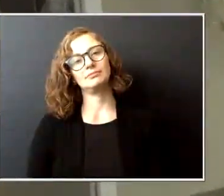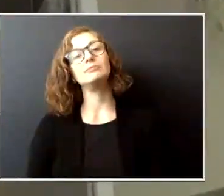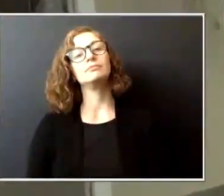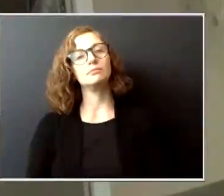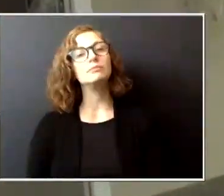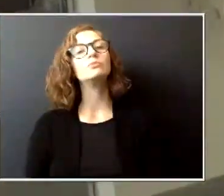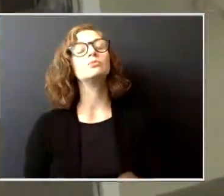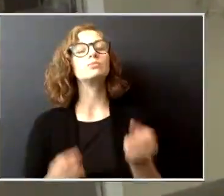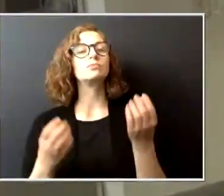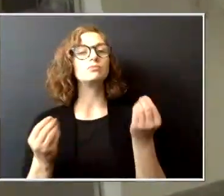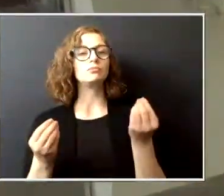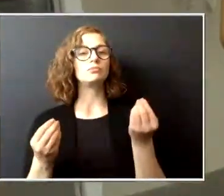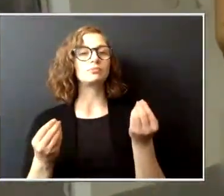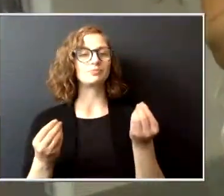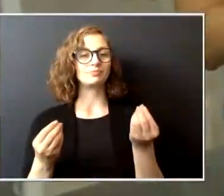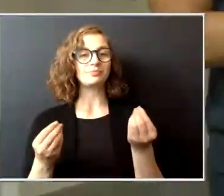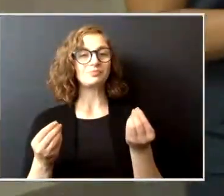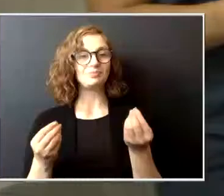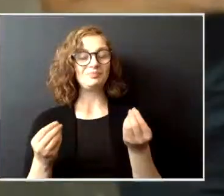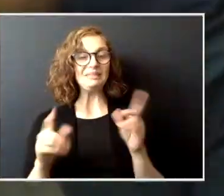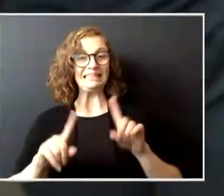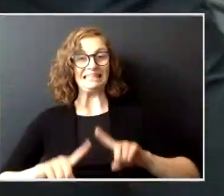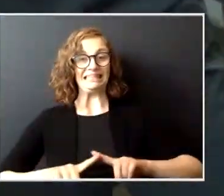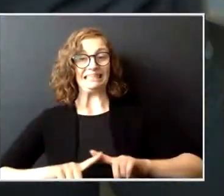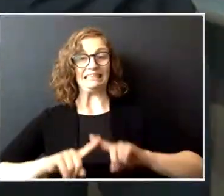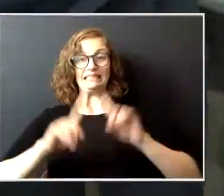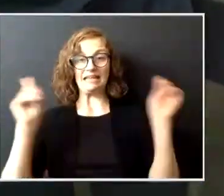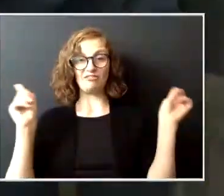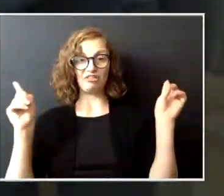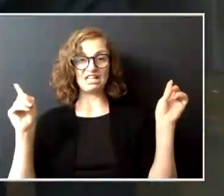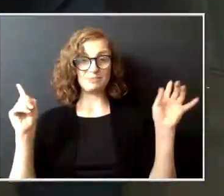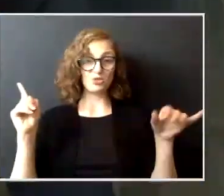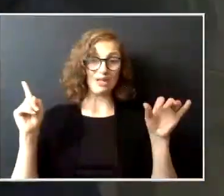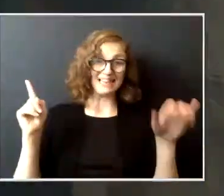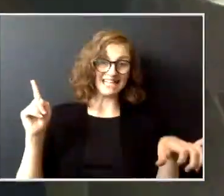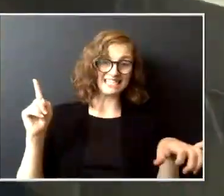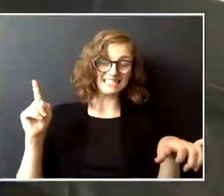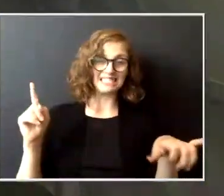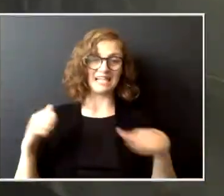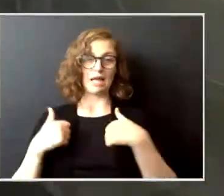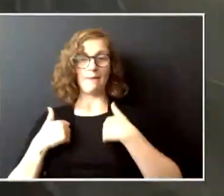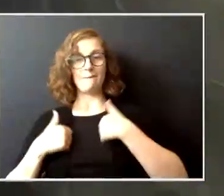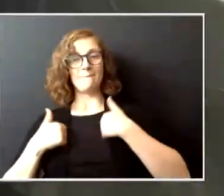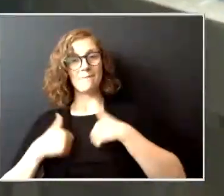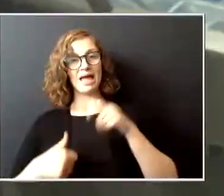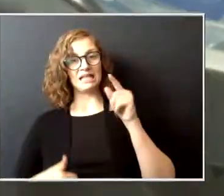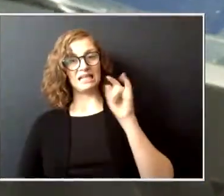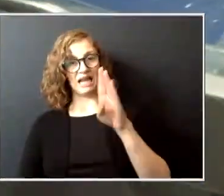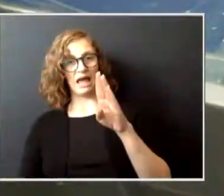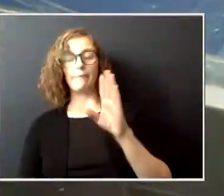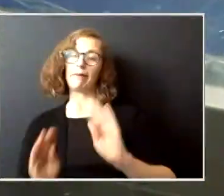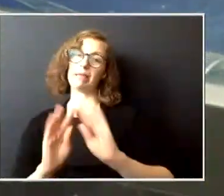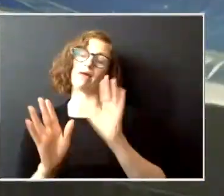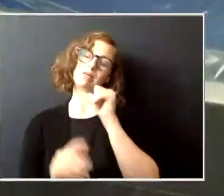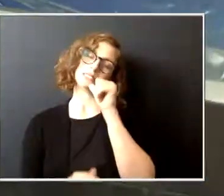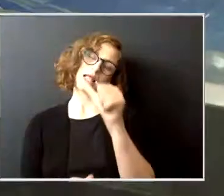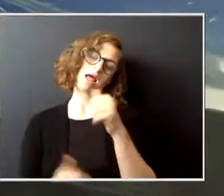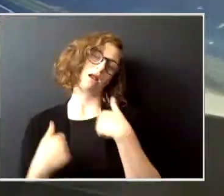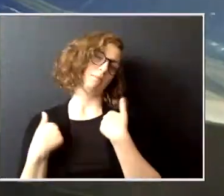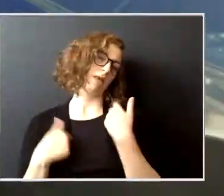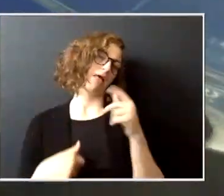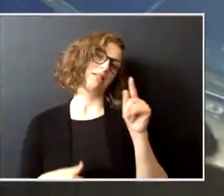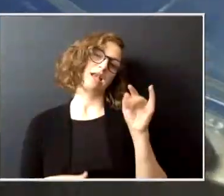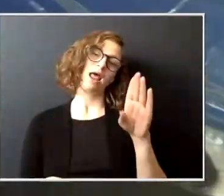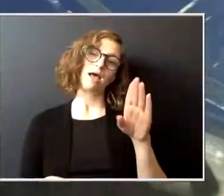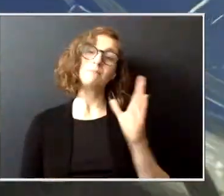So the biggest difference between this and a bathtub, obviously it's not a bathtub. Historically, they did used to